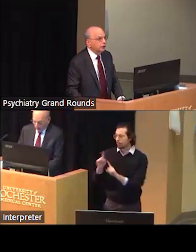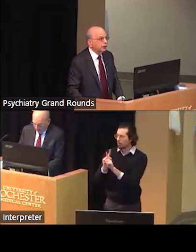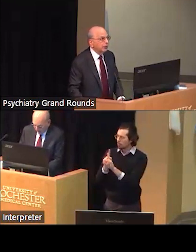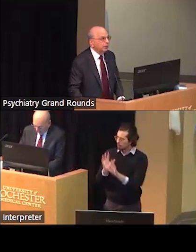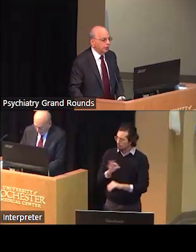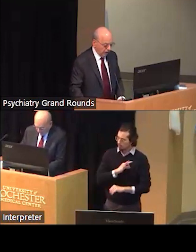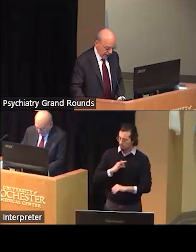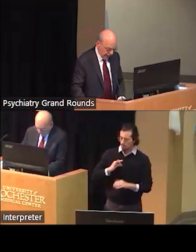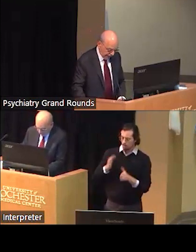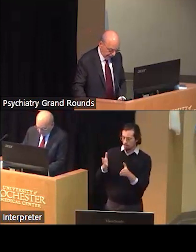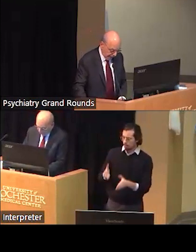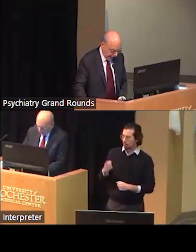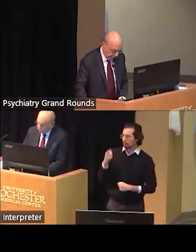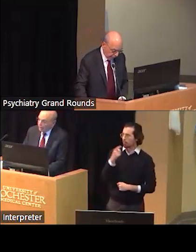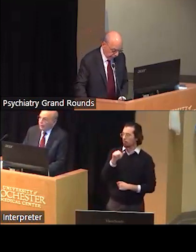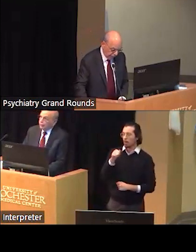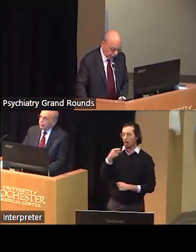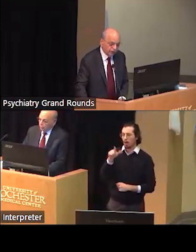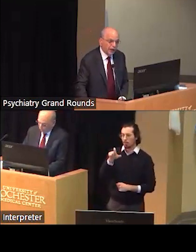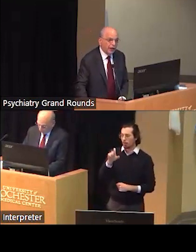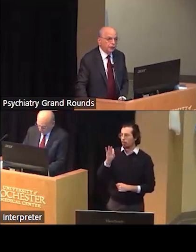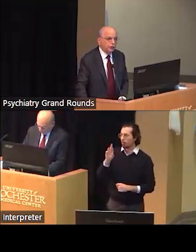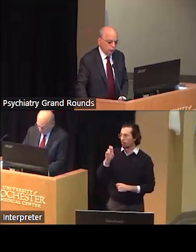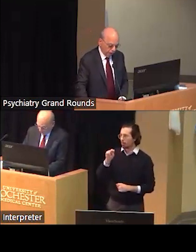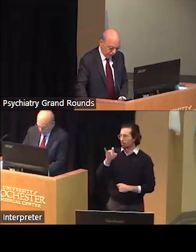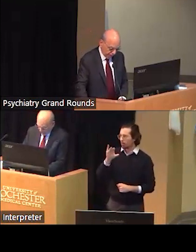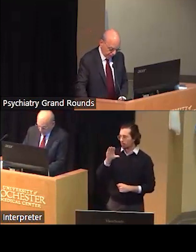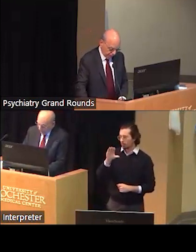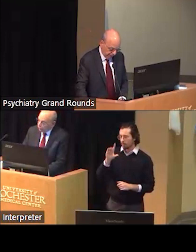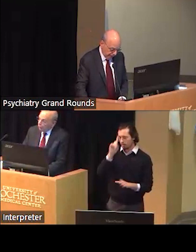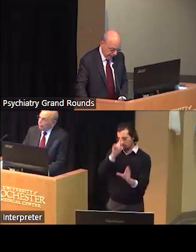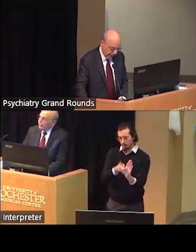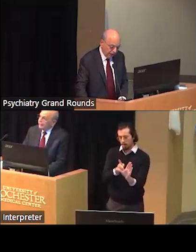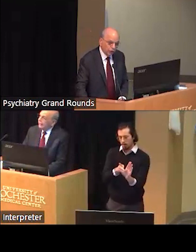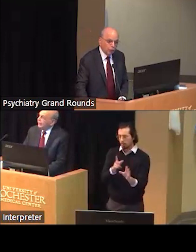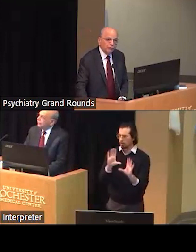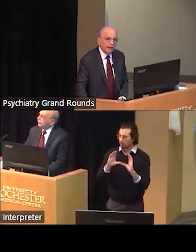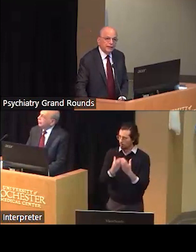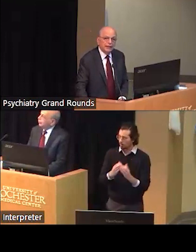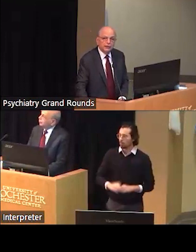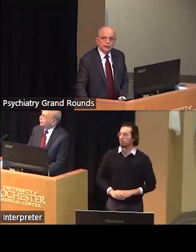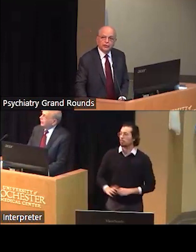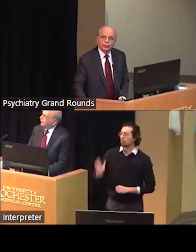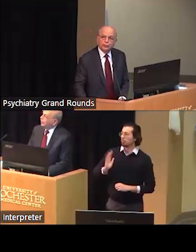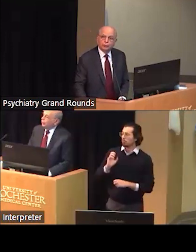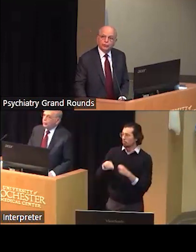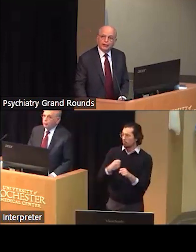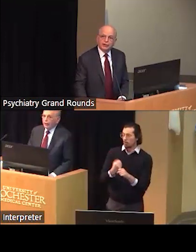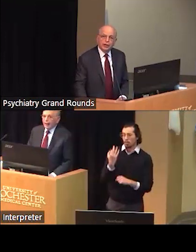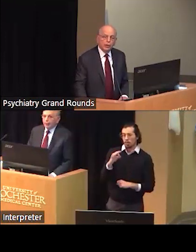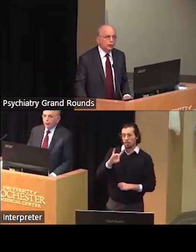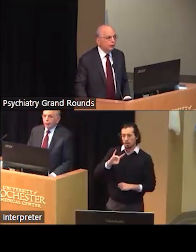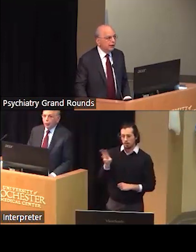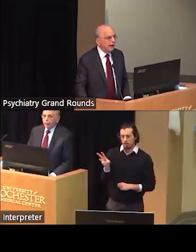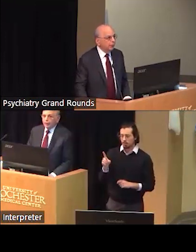and faculty member at the Apple Forensic Psychiatry course. In October of 1986, he was